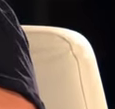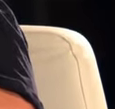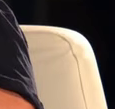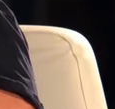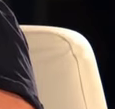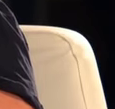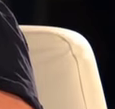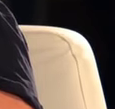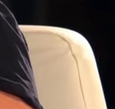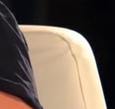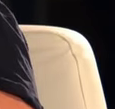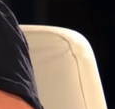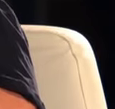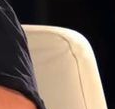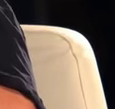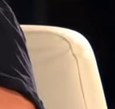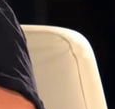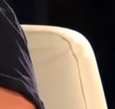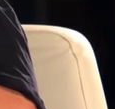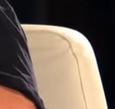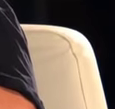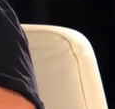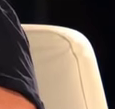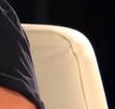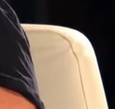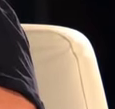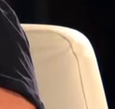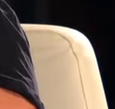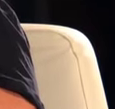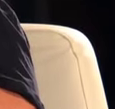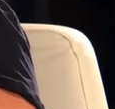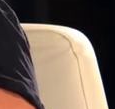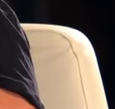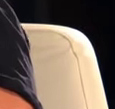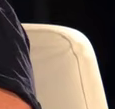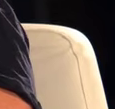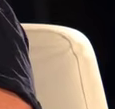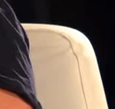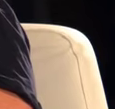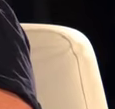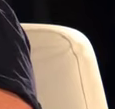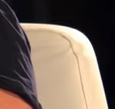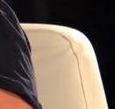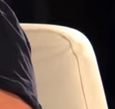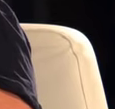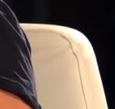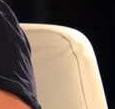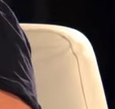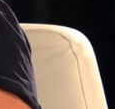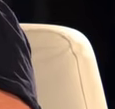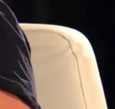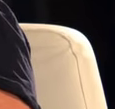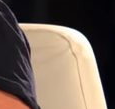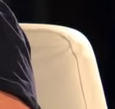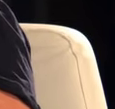lovingly, our religious institutions. And then what we're trying to do is to say that in the middle of all of these anti-rights